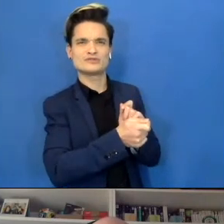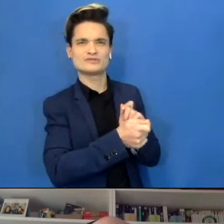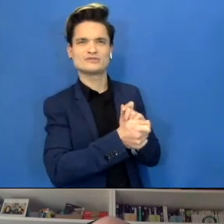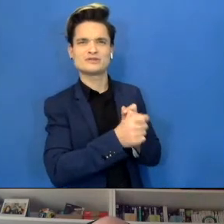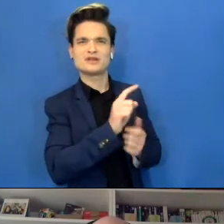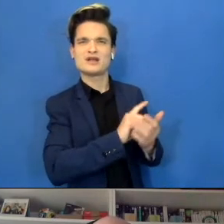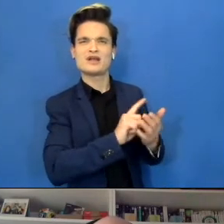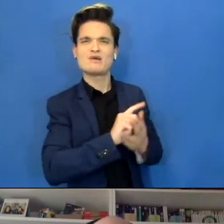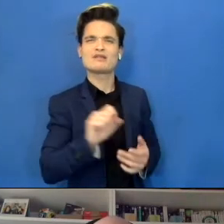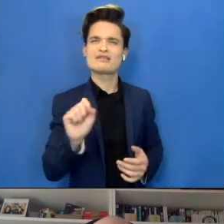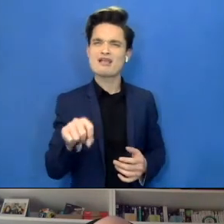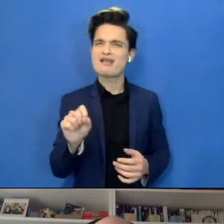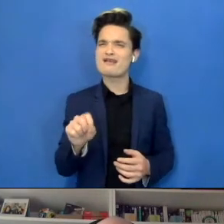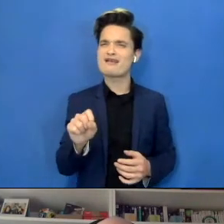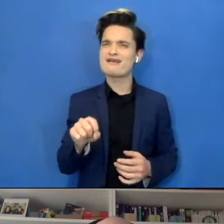I don't know.